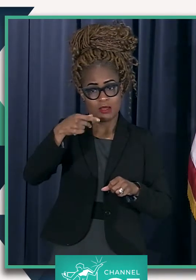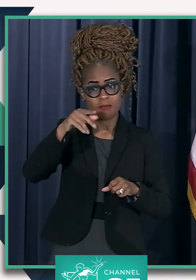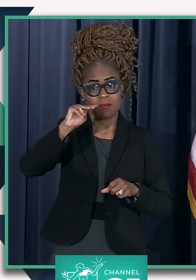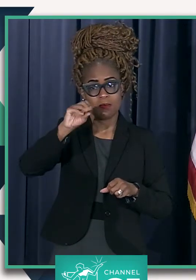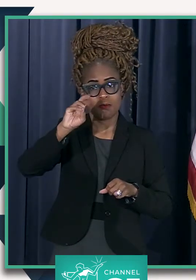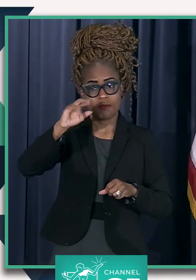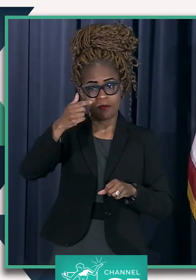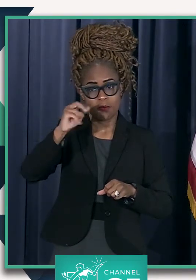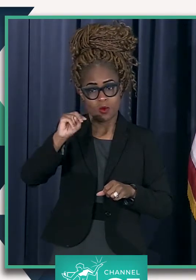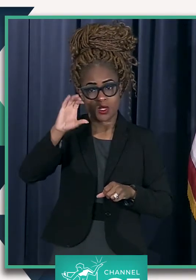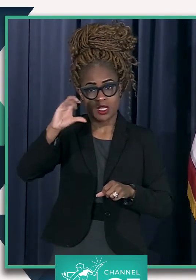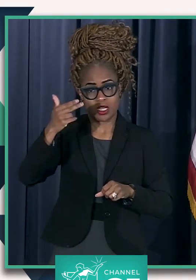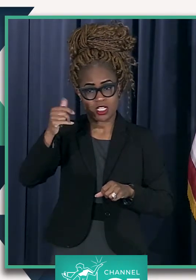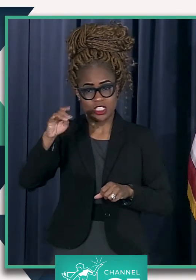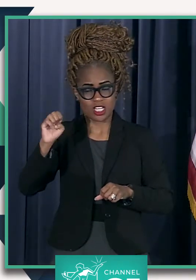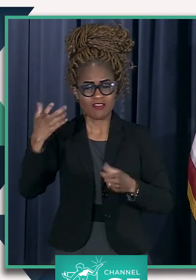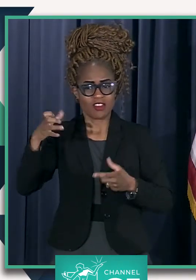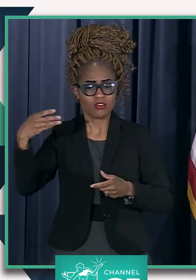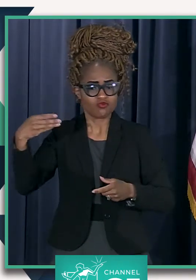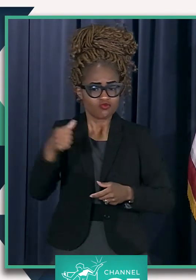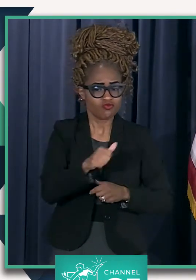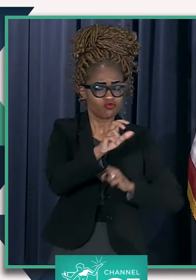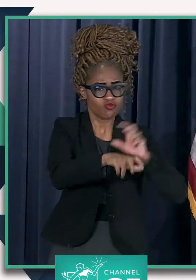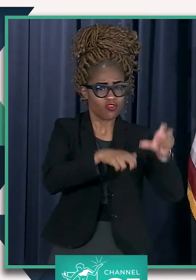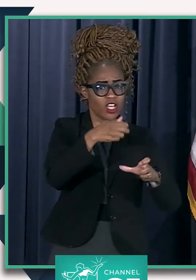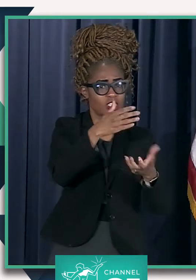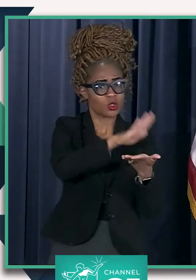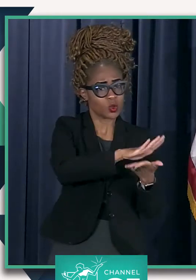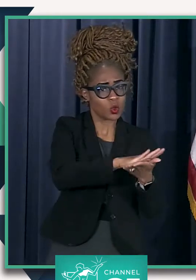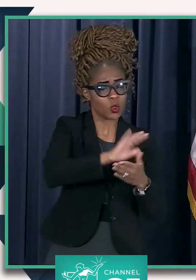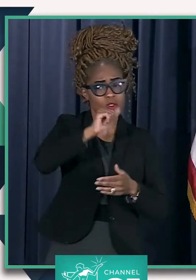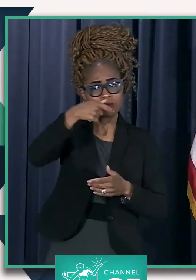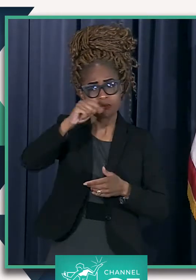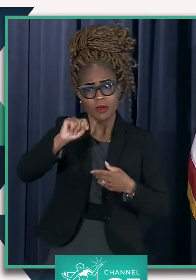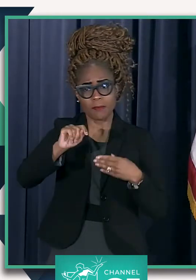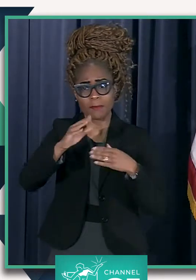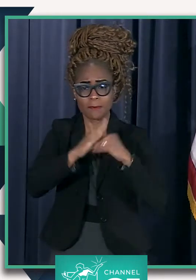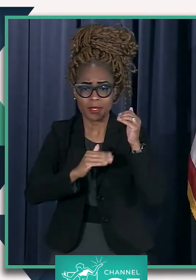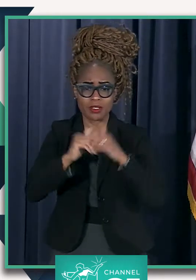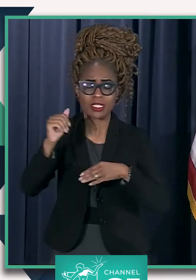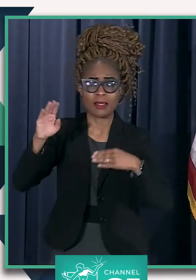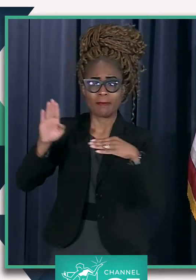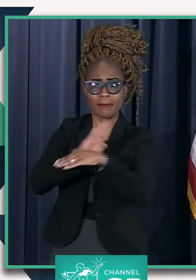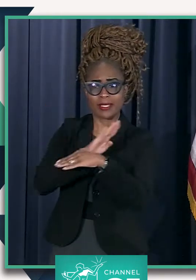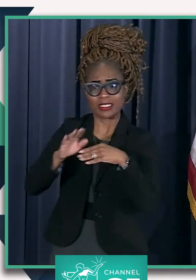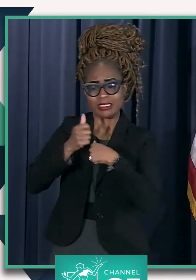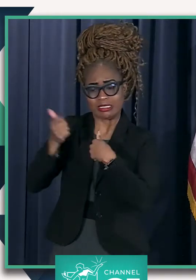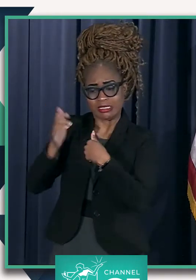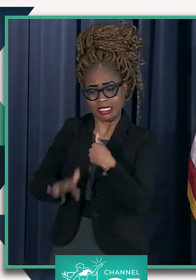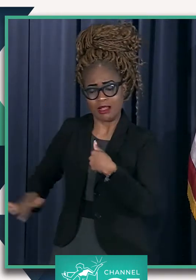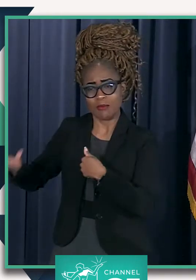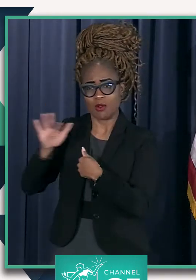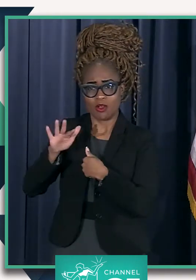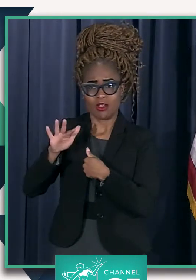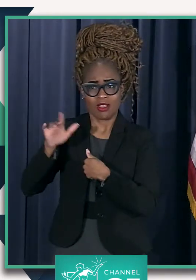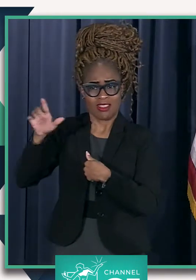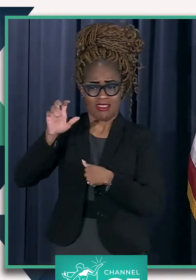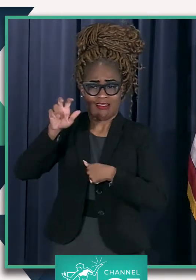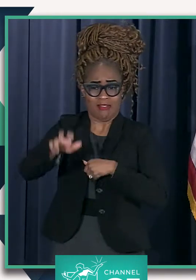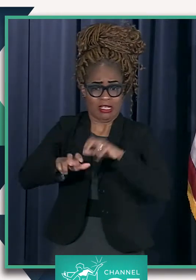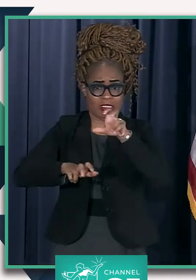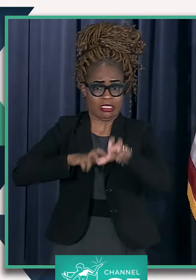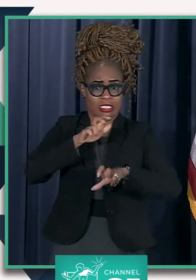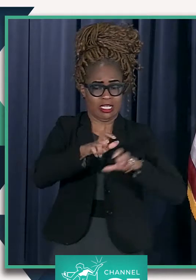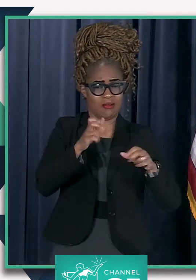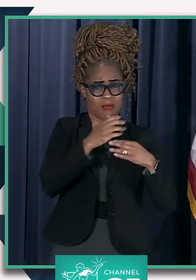schools, they have invested in our apartment buildings, they've invested in our businesses, they've invested in our neighborhoods. I think their investment is somewhere in the